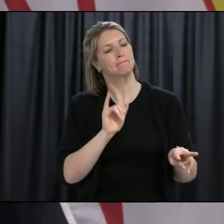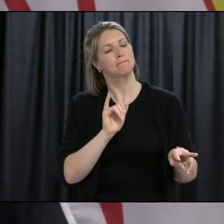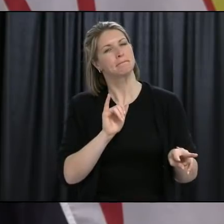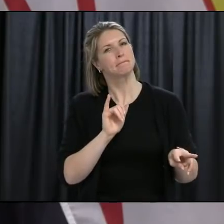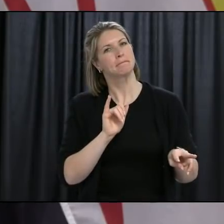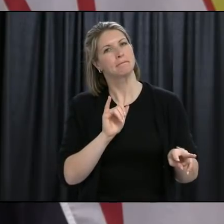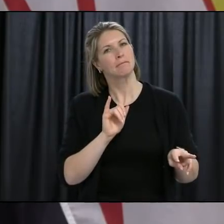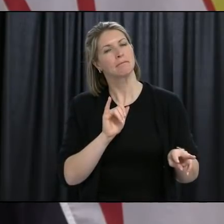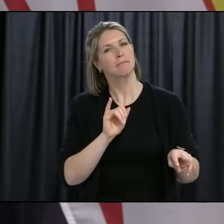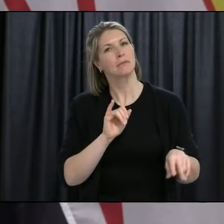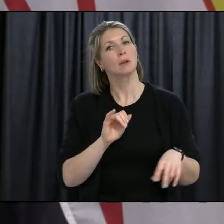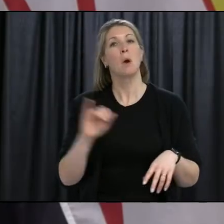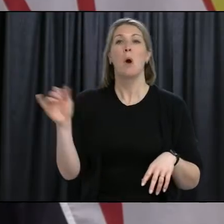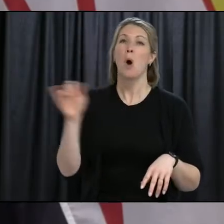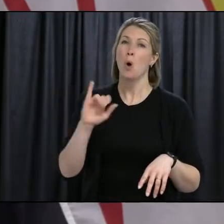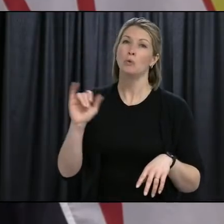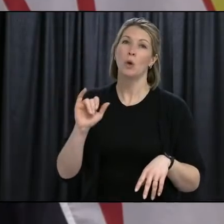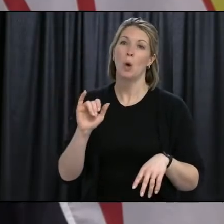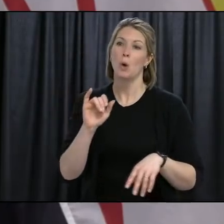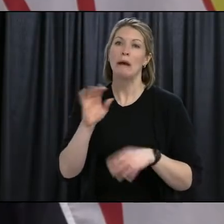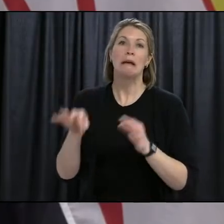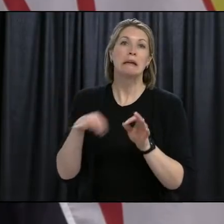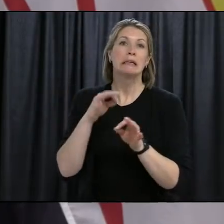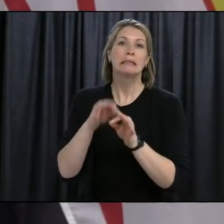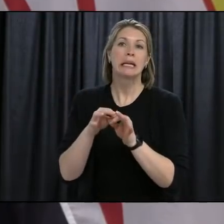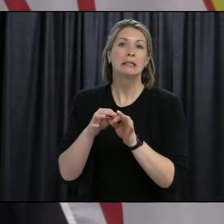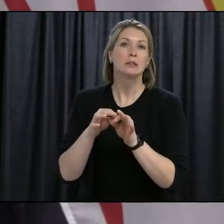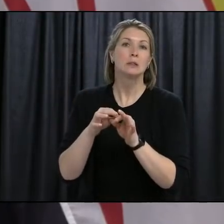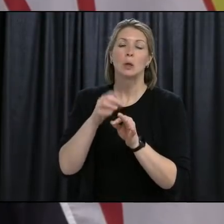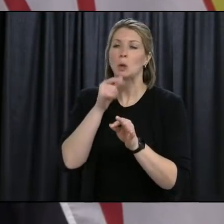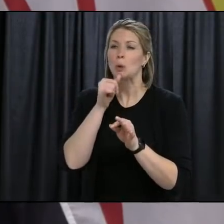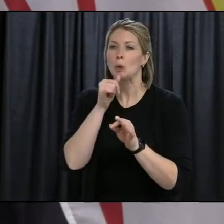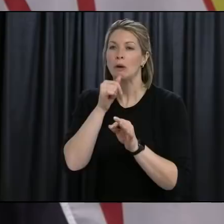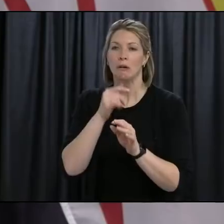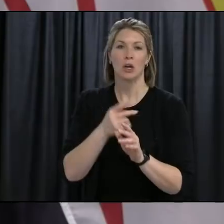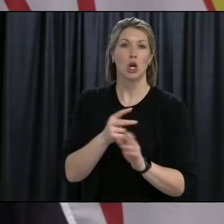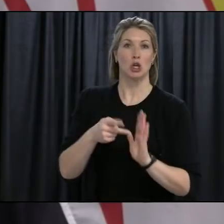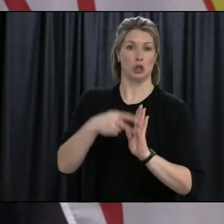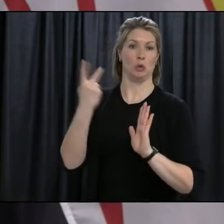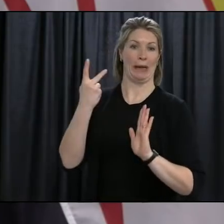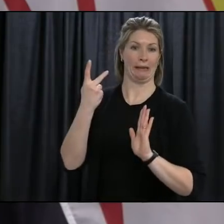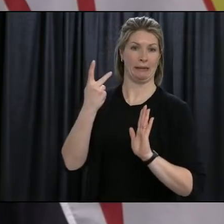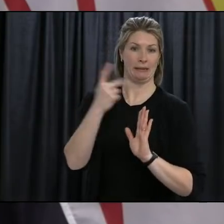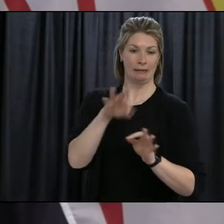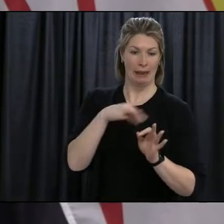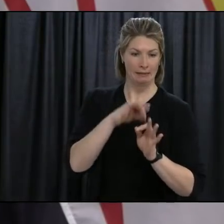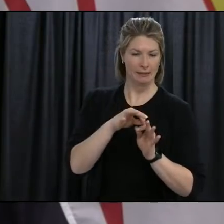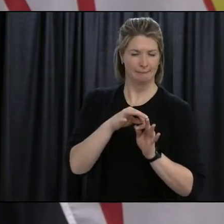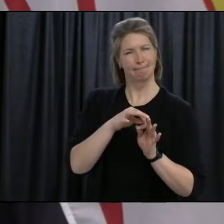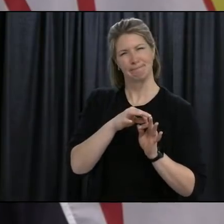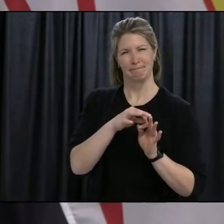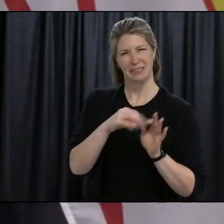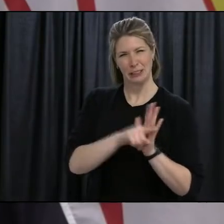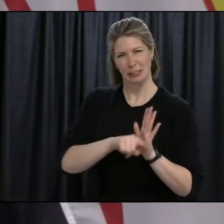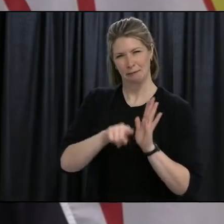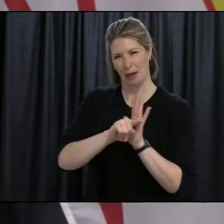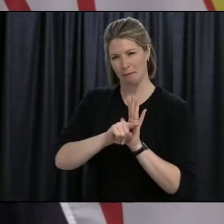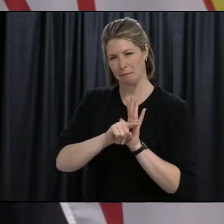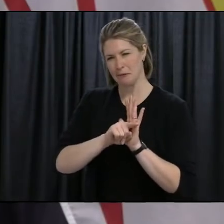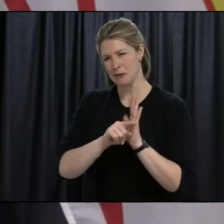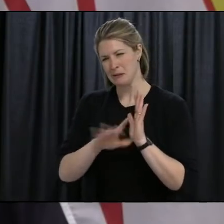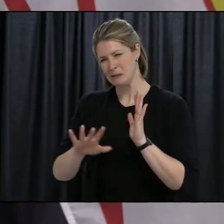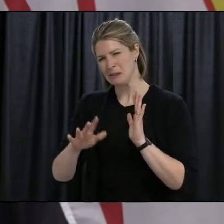that is people who've been tested several times, right? So it just depends on what the policies are based, you know, in